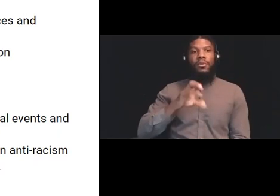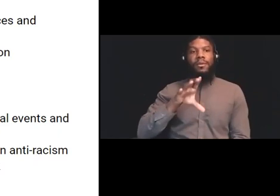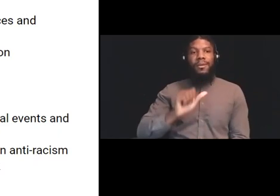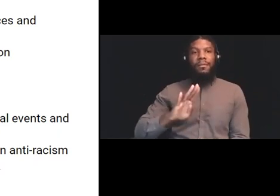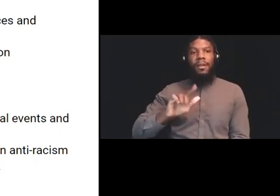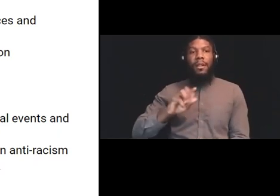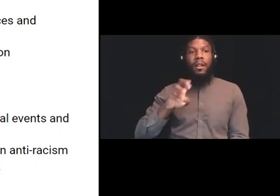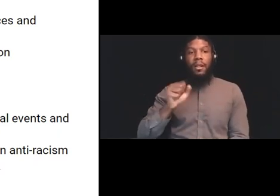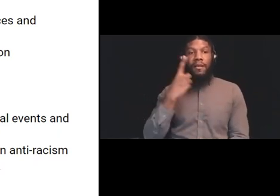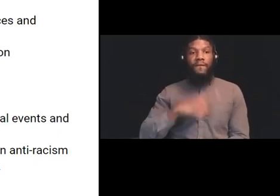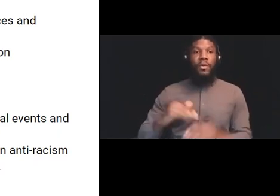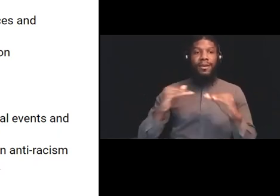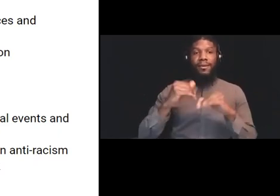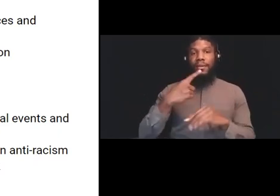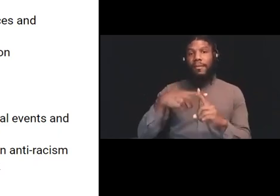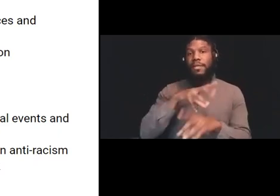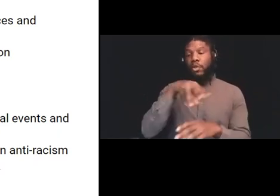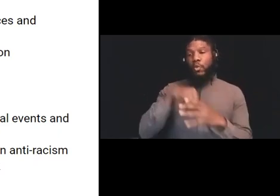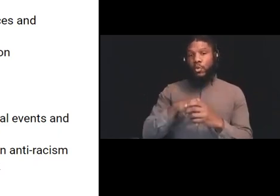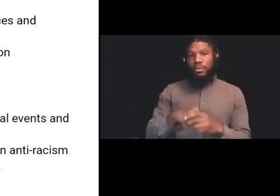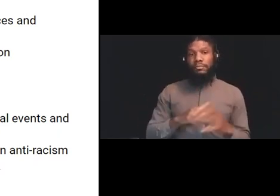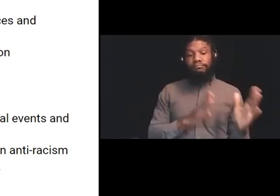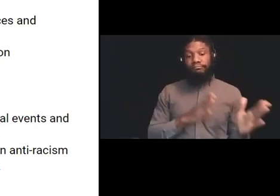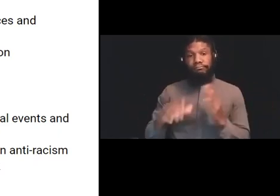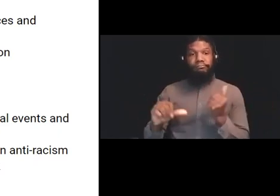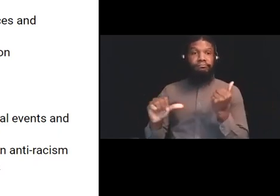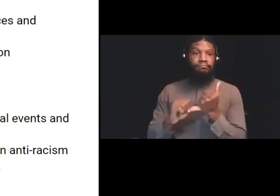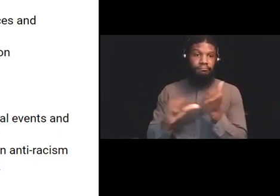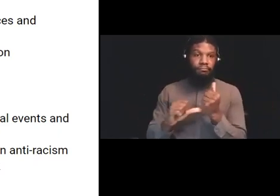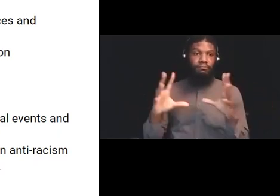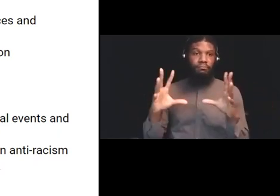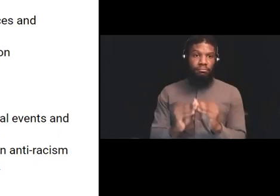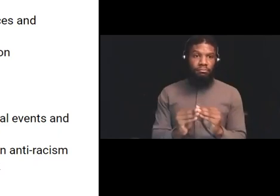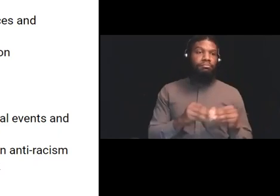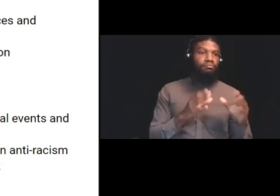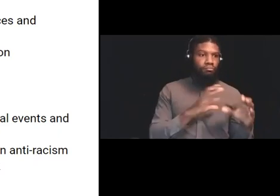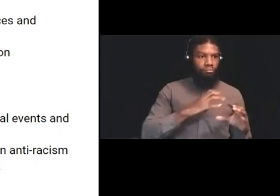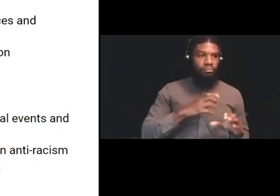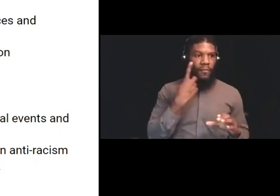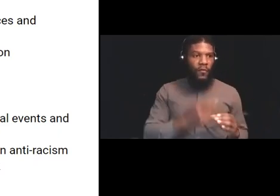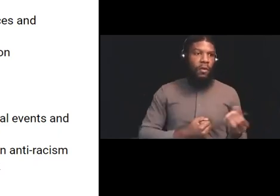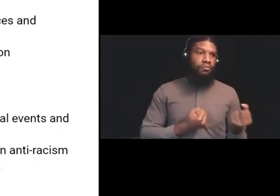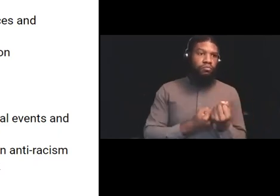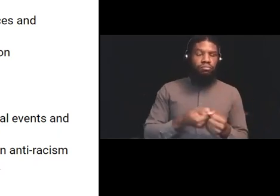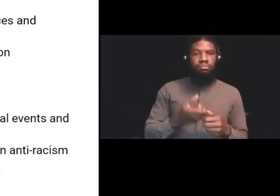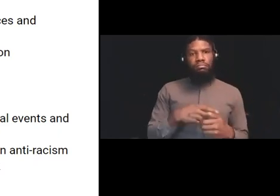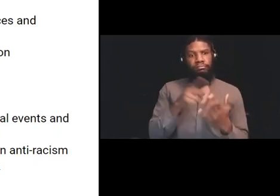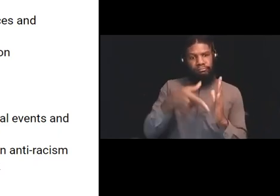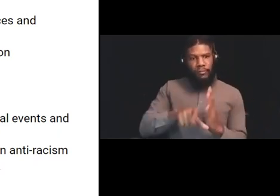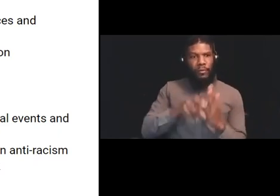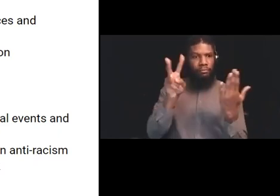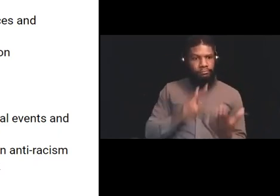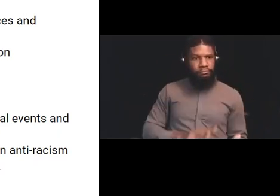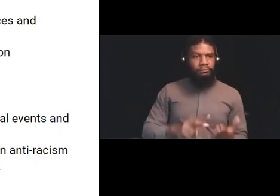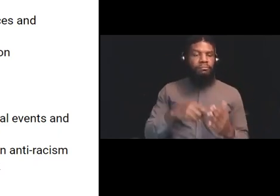equity and inclusion, assisting the conference committee in reviewing conference proposals in a fair and unbiased